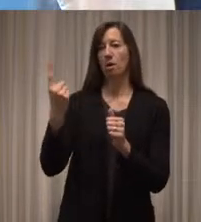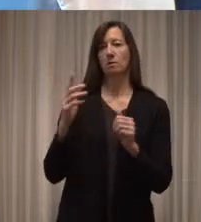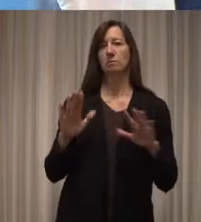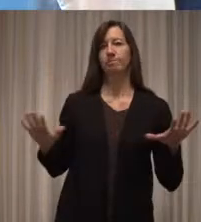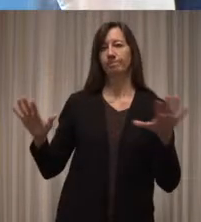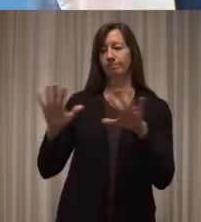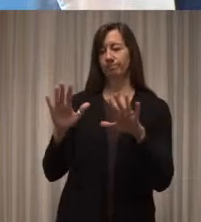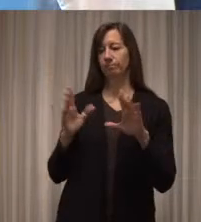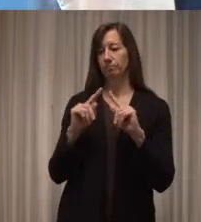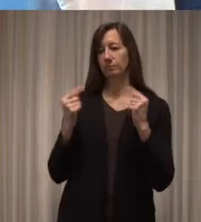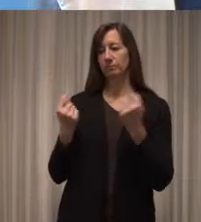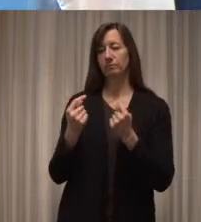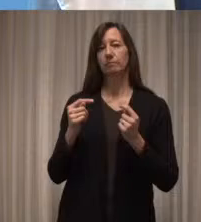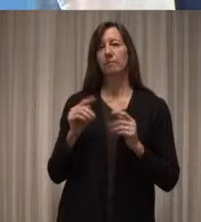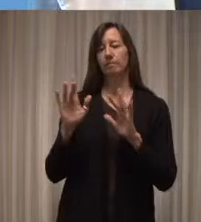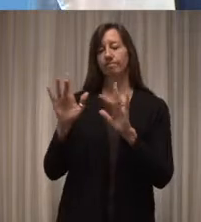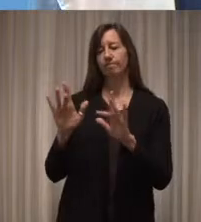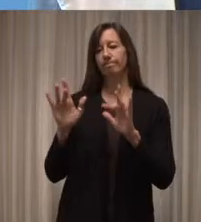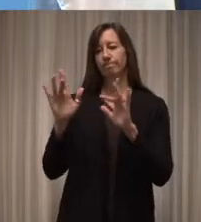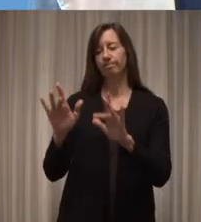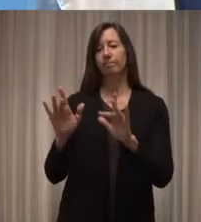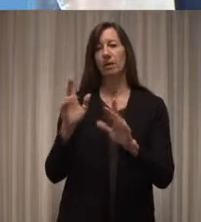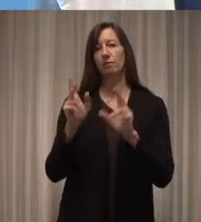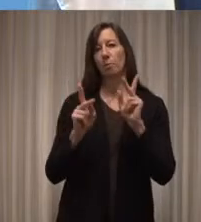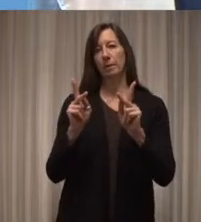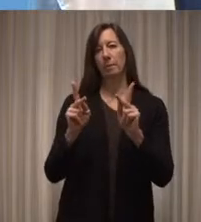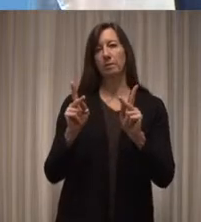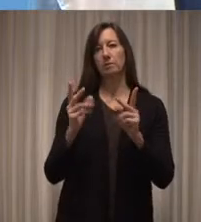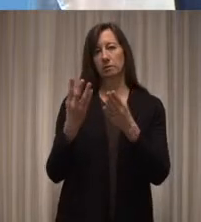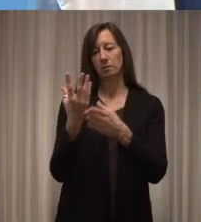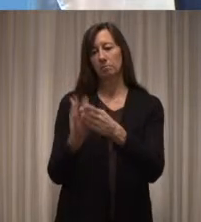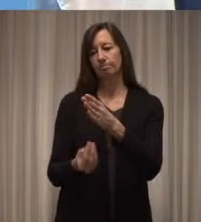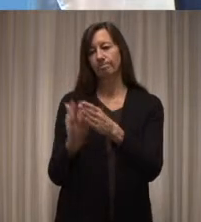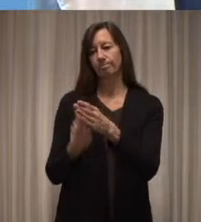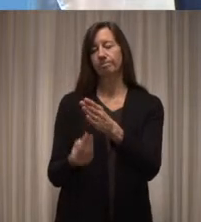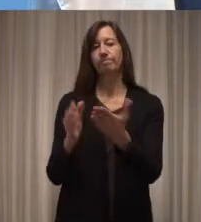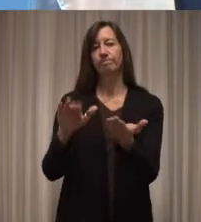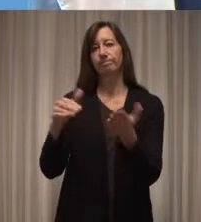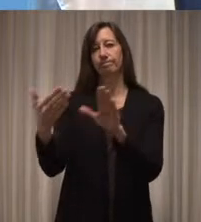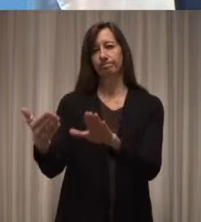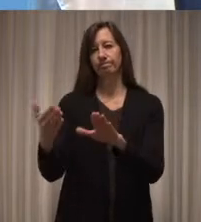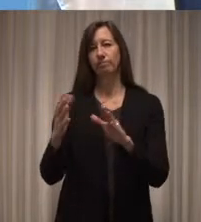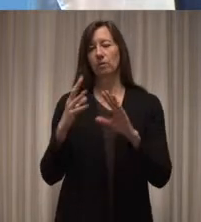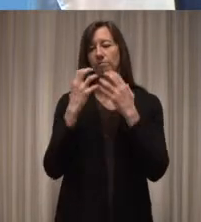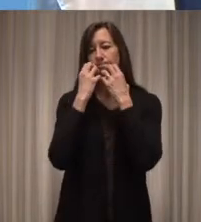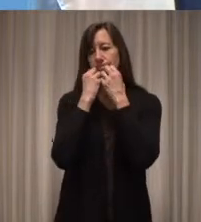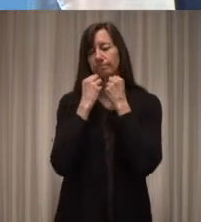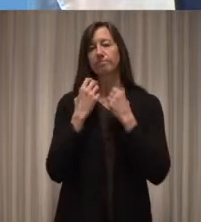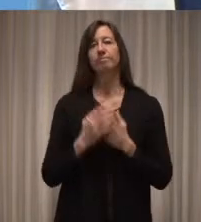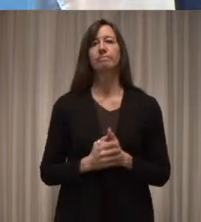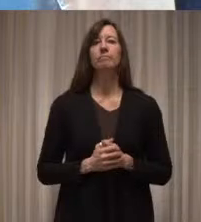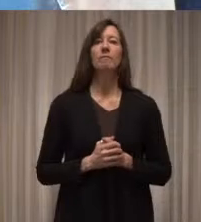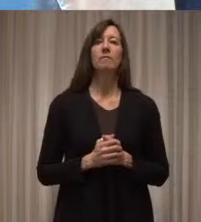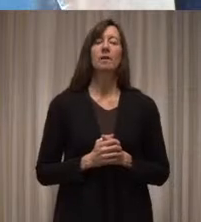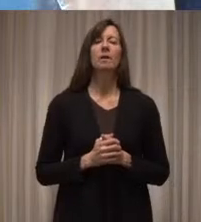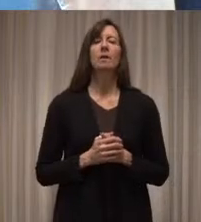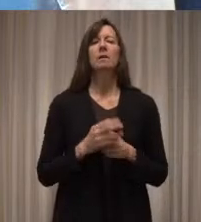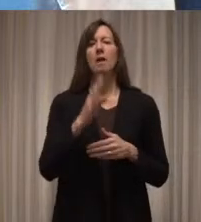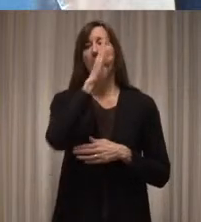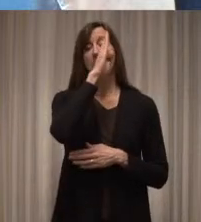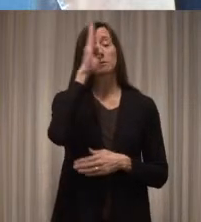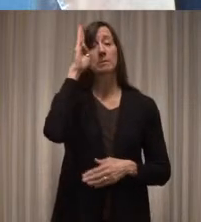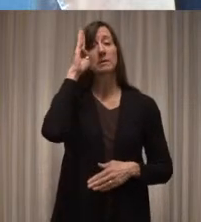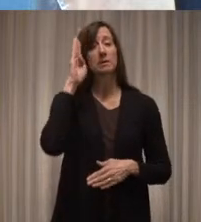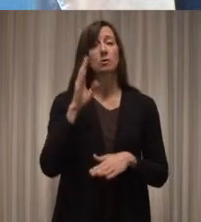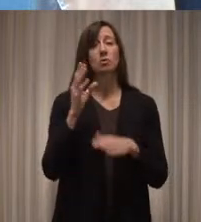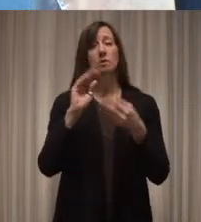loved ones to this horrific virus that continues. Looking at the hospitalization numbers,